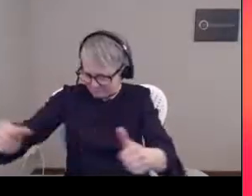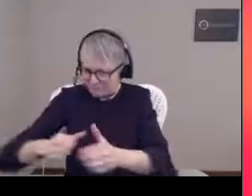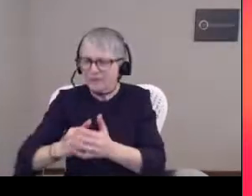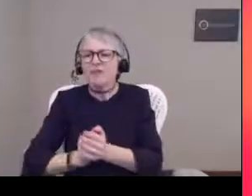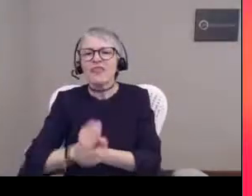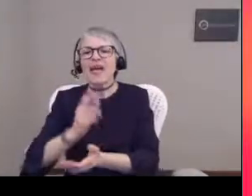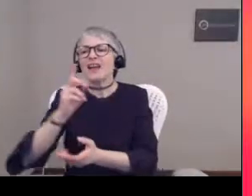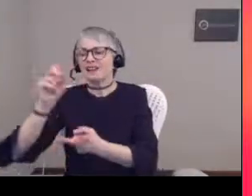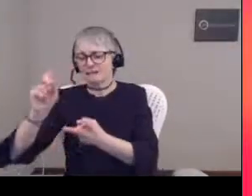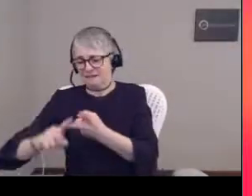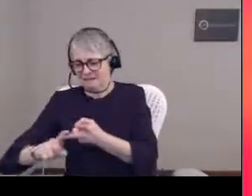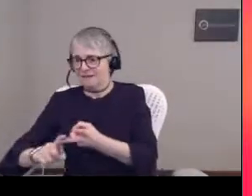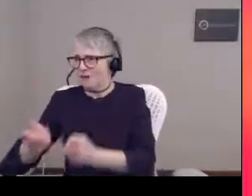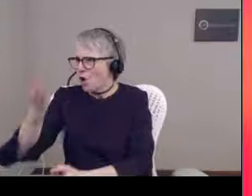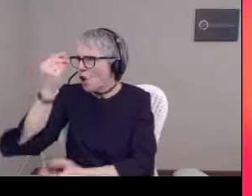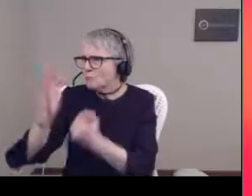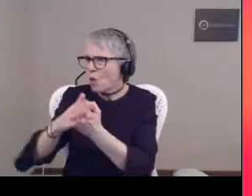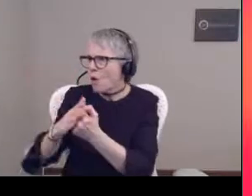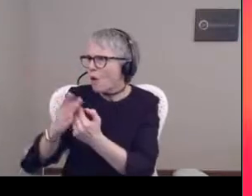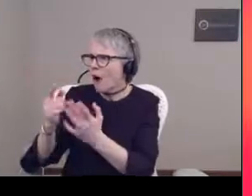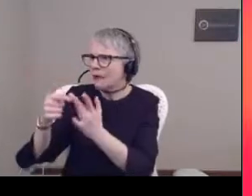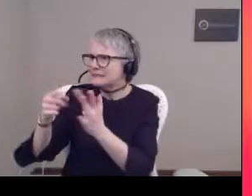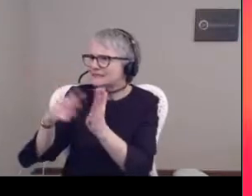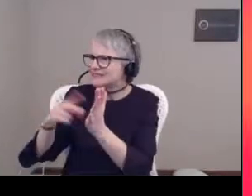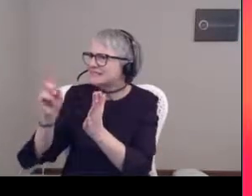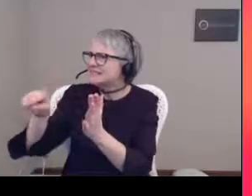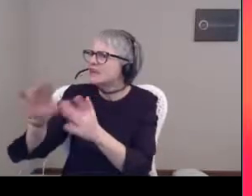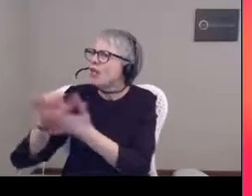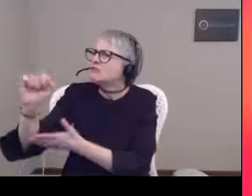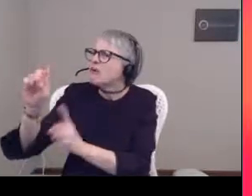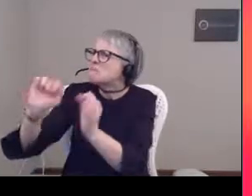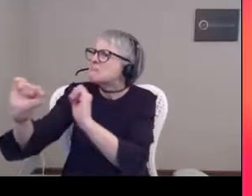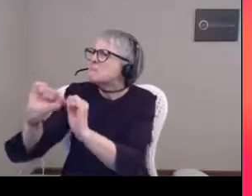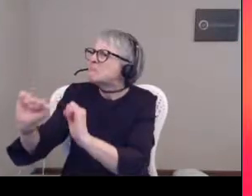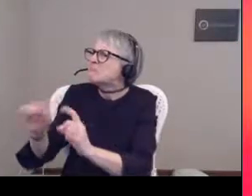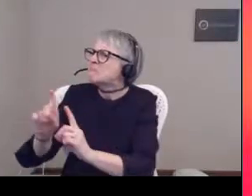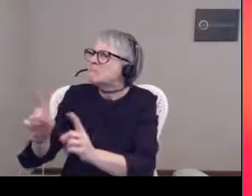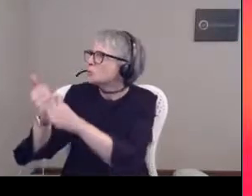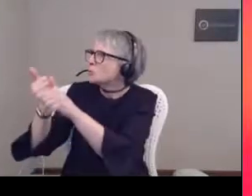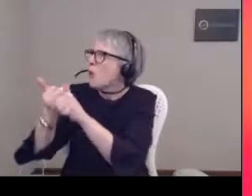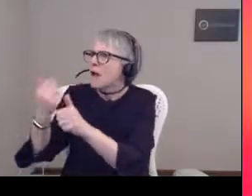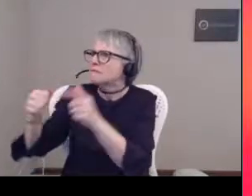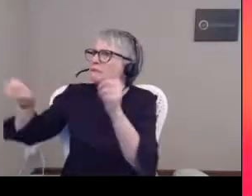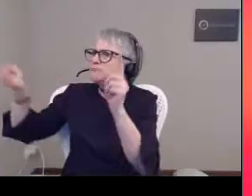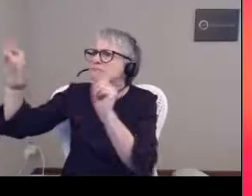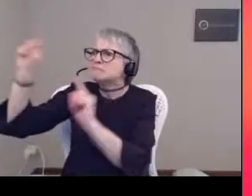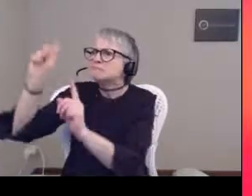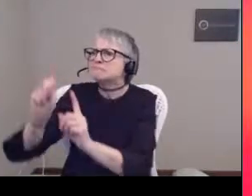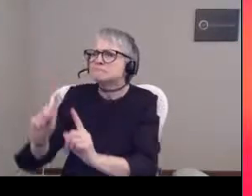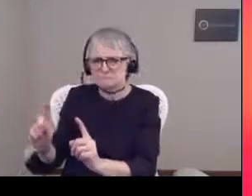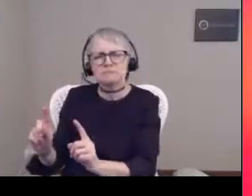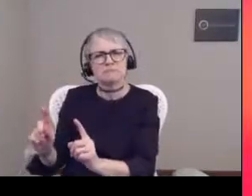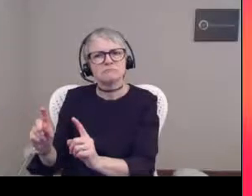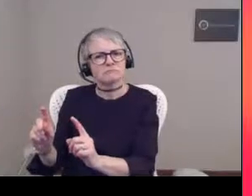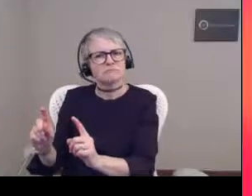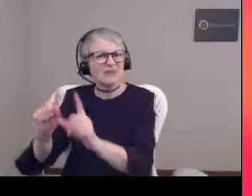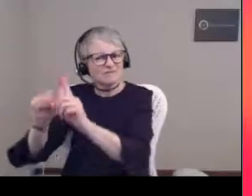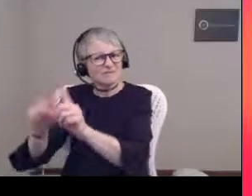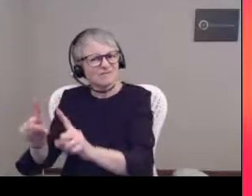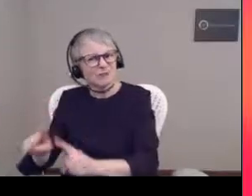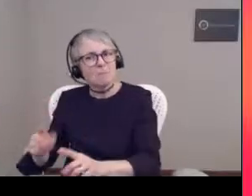ITV and kind of what support functions are in place across the business and everything like that as